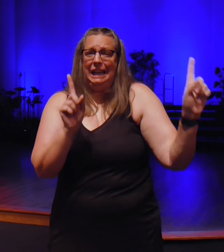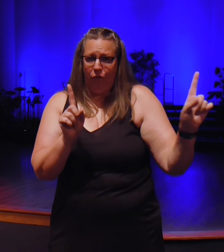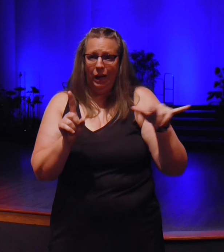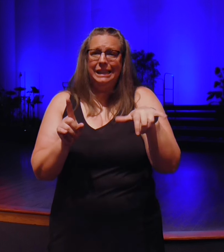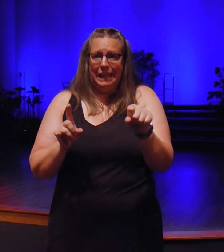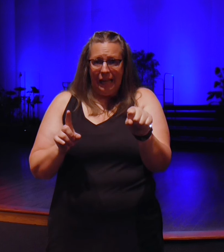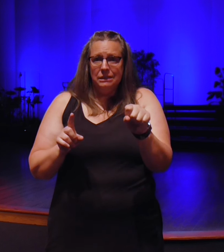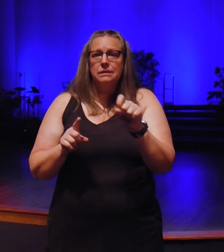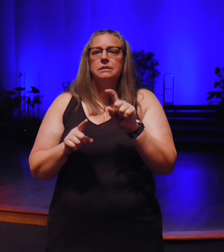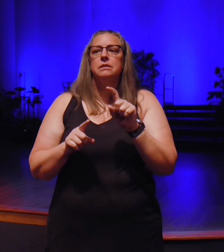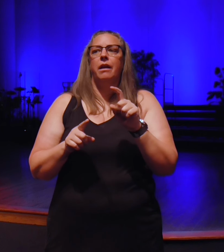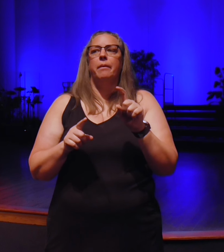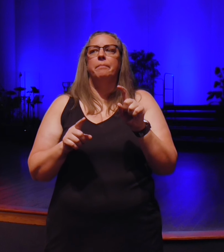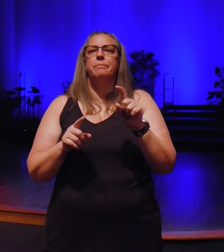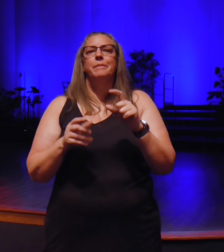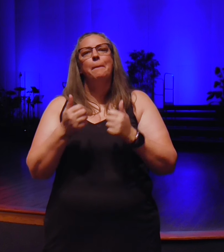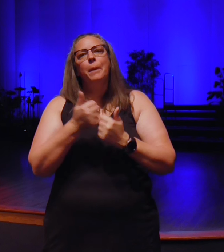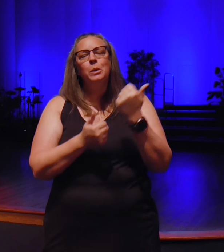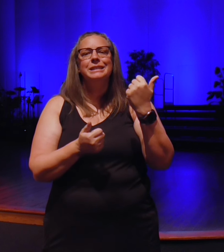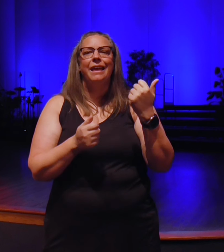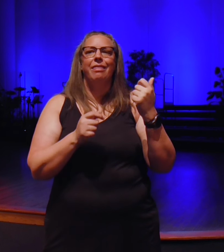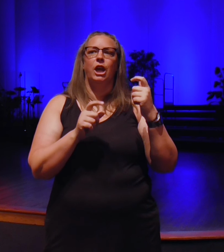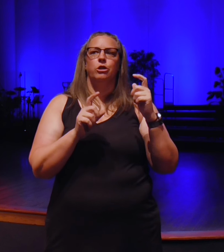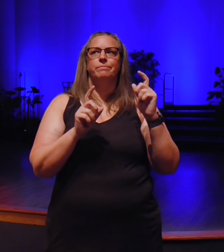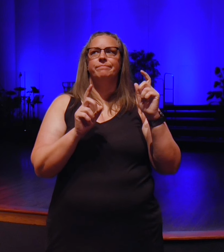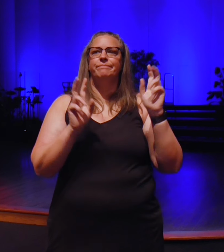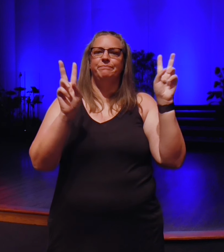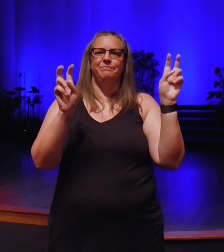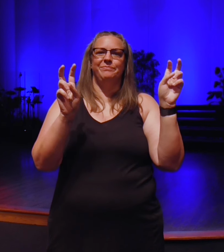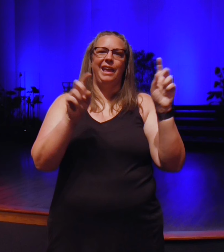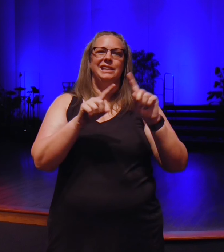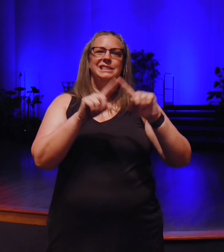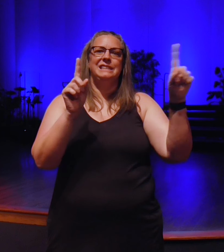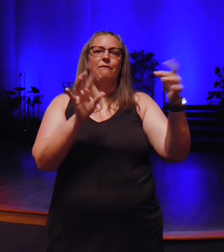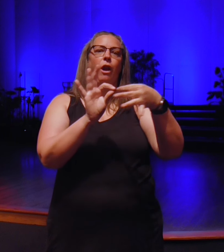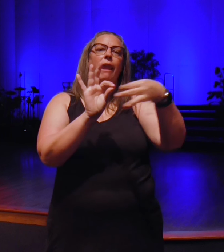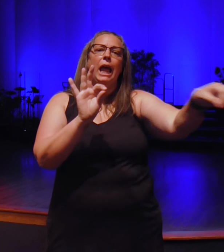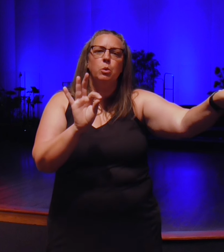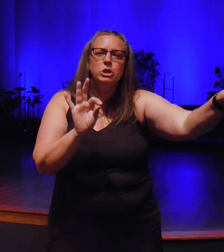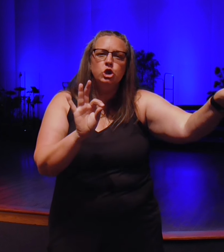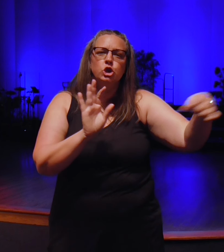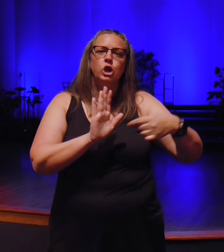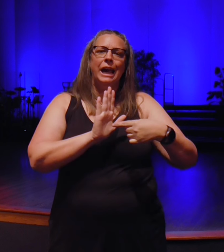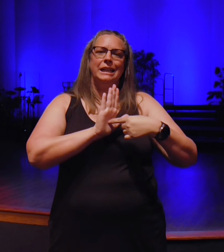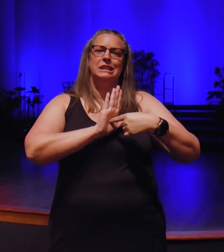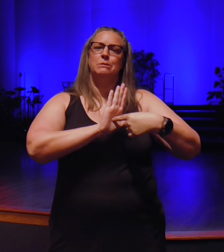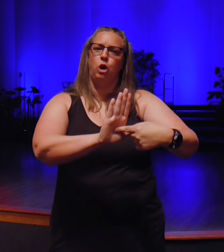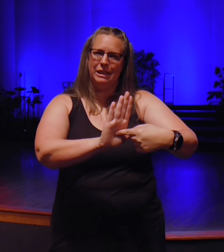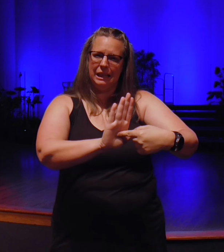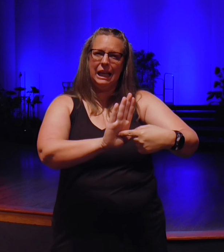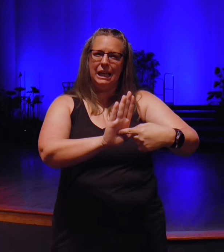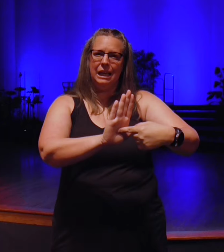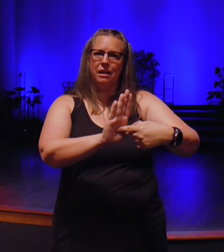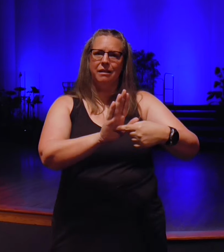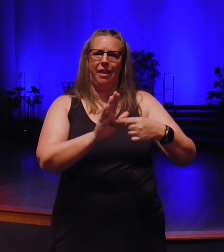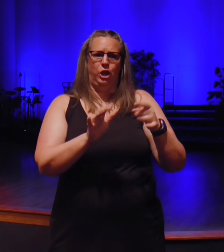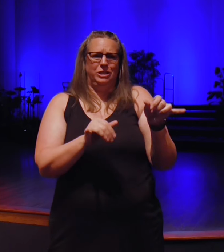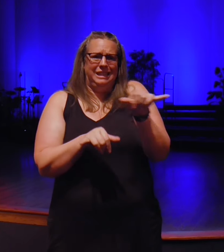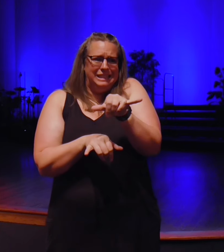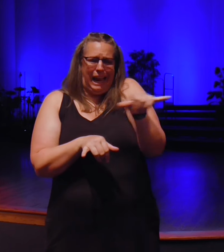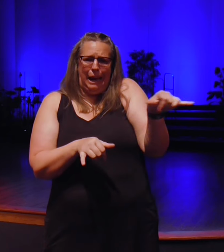as different languages trying to express the same thing. There's a golden thread that runs through